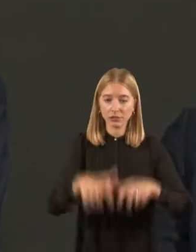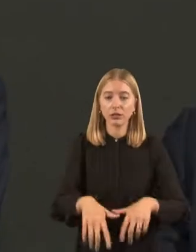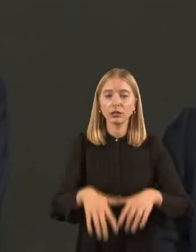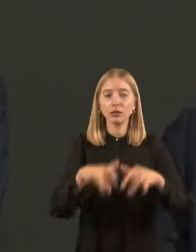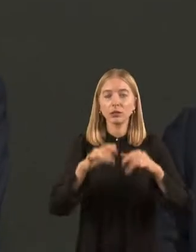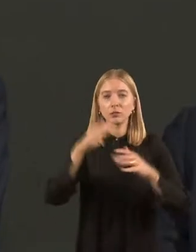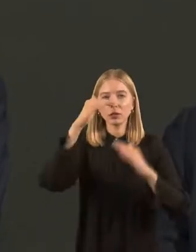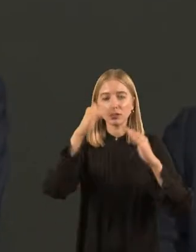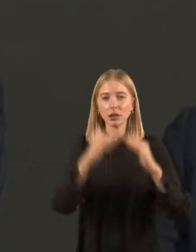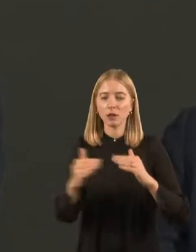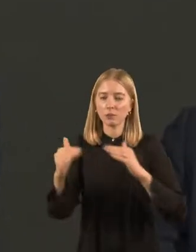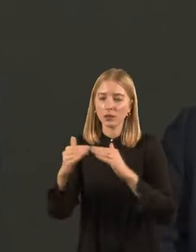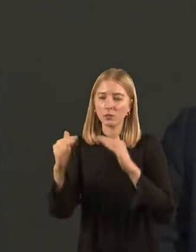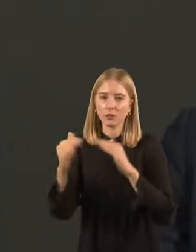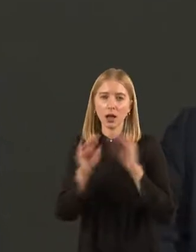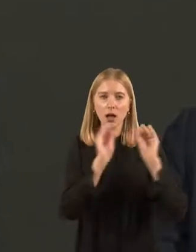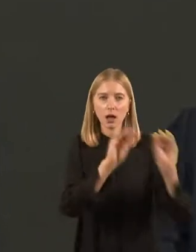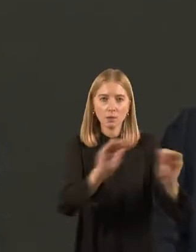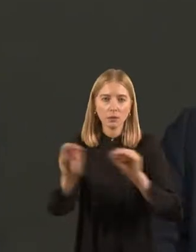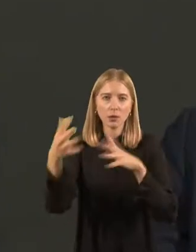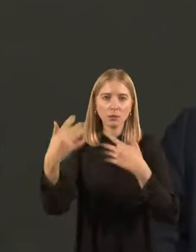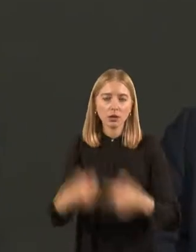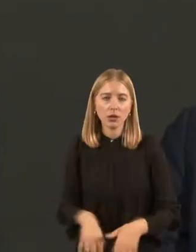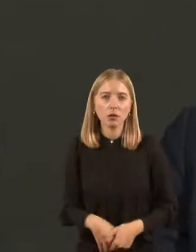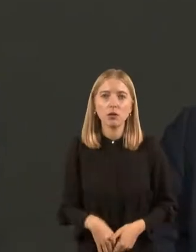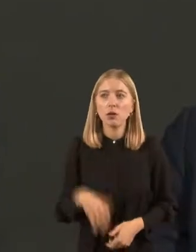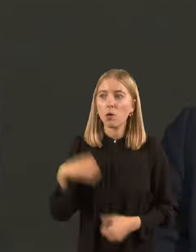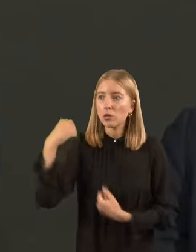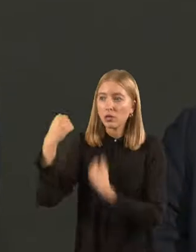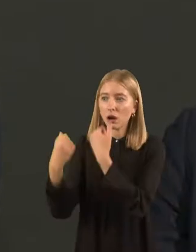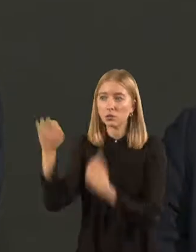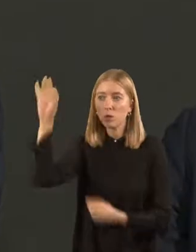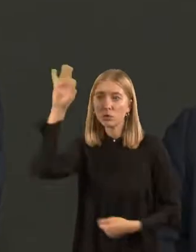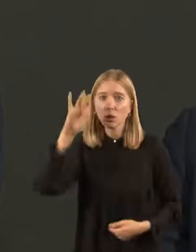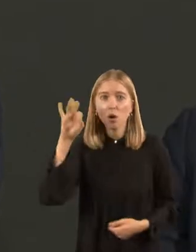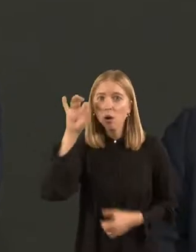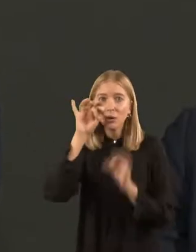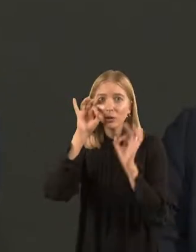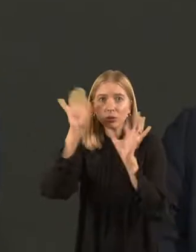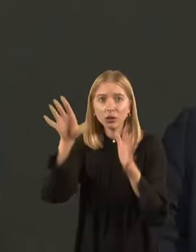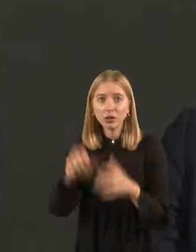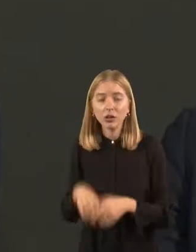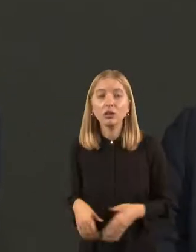investing more into the development of infrastructure. But